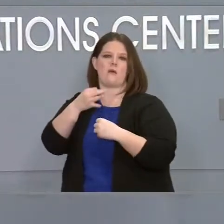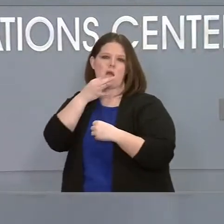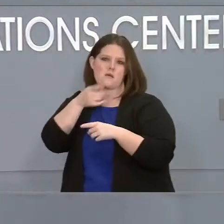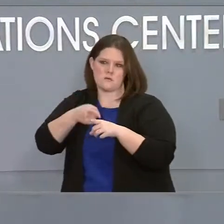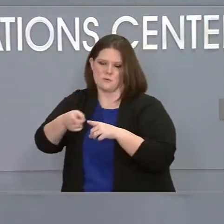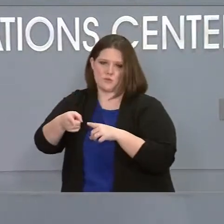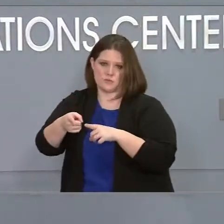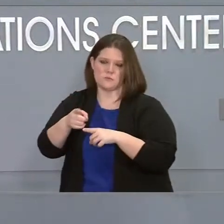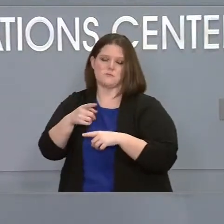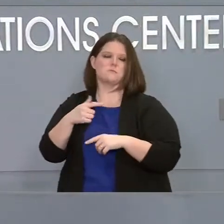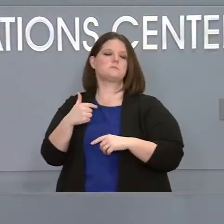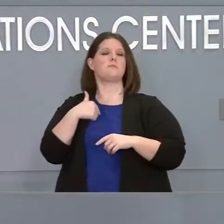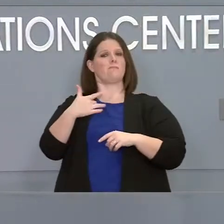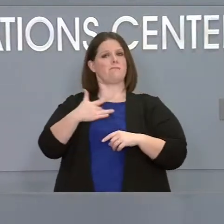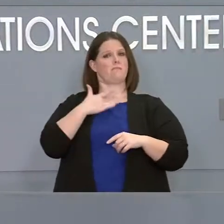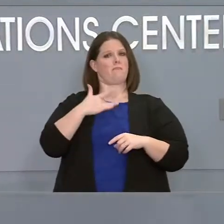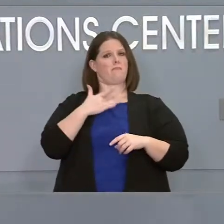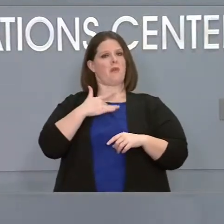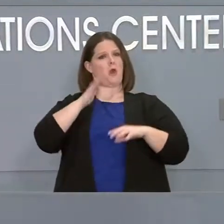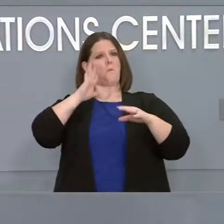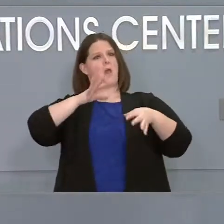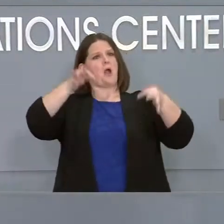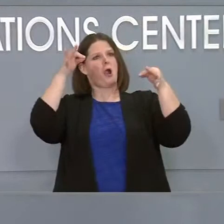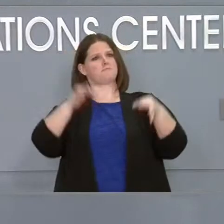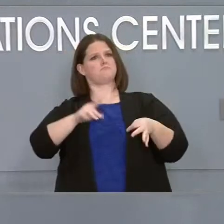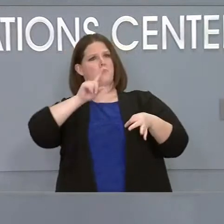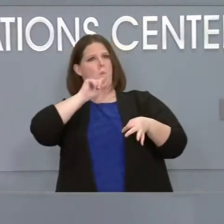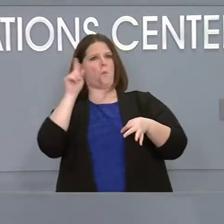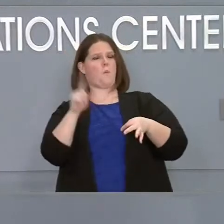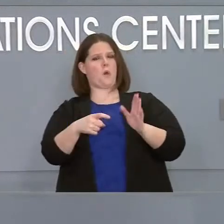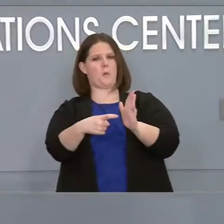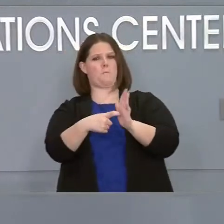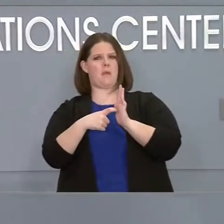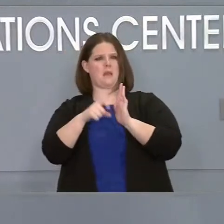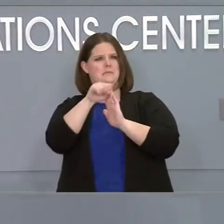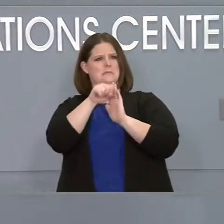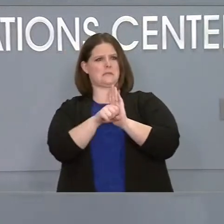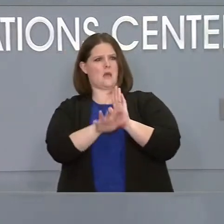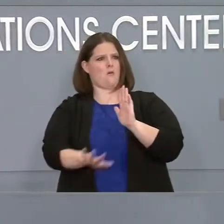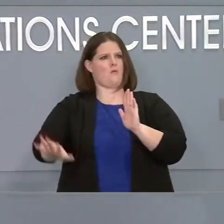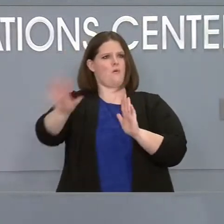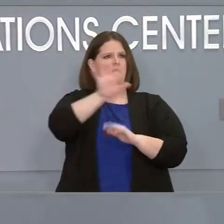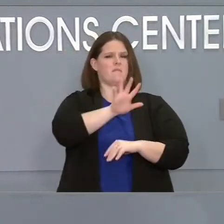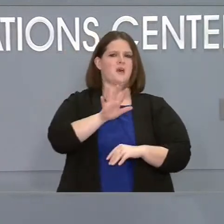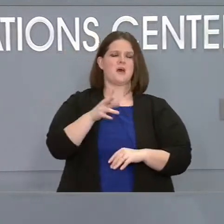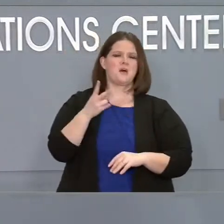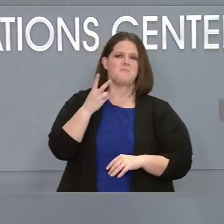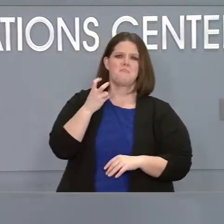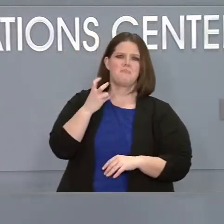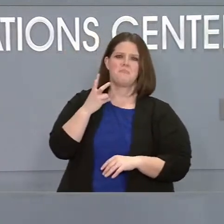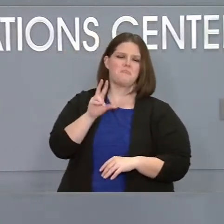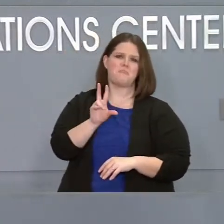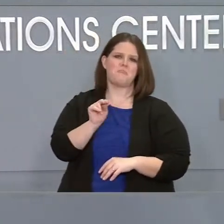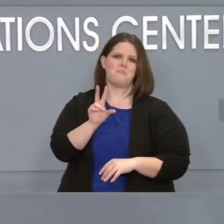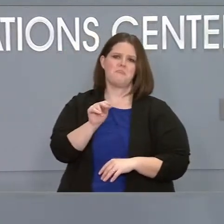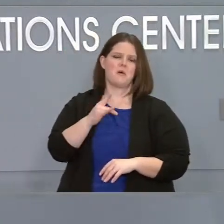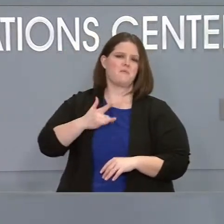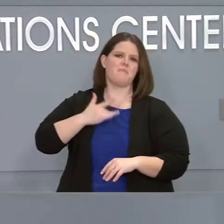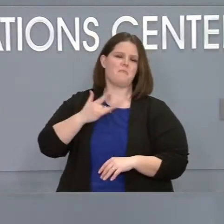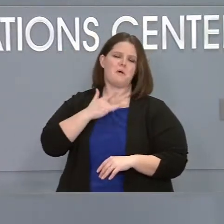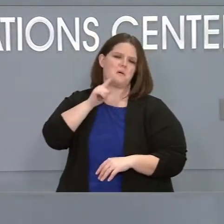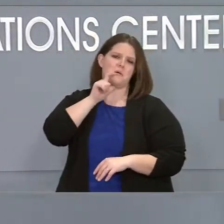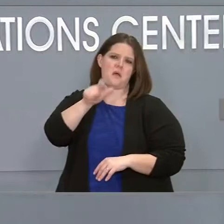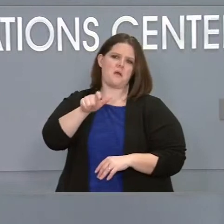any statewide mandates at this point. I think that we need to continue to work